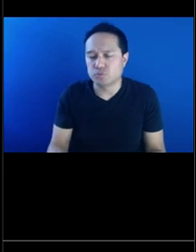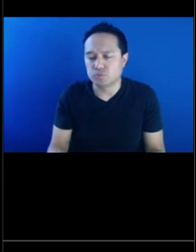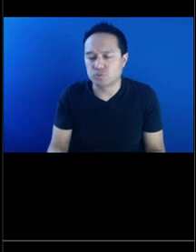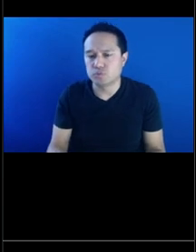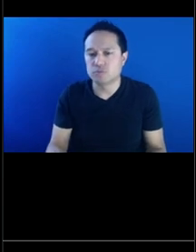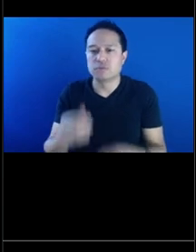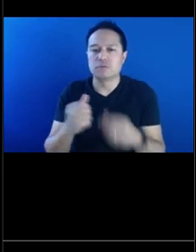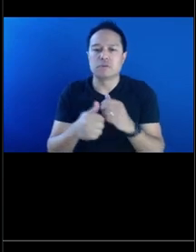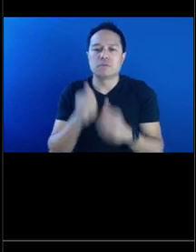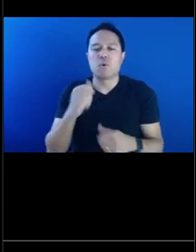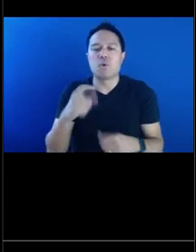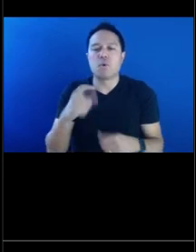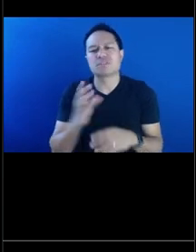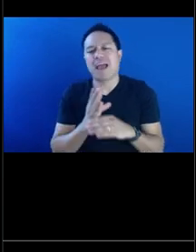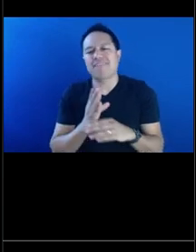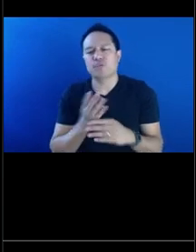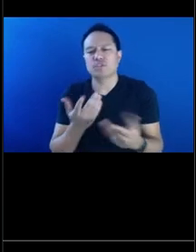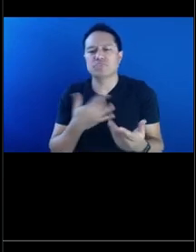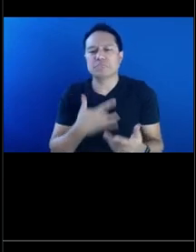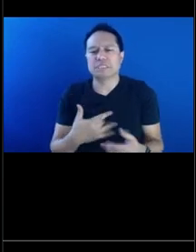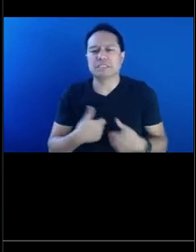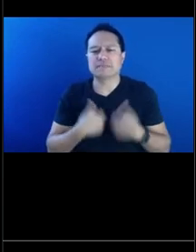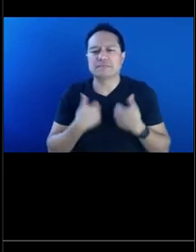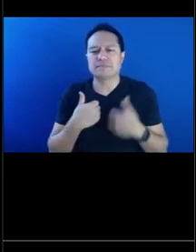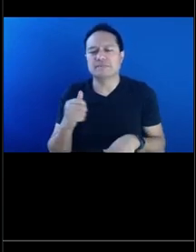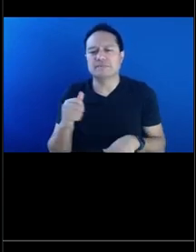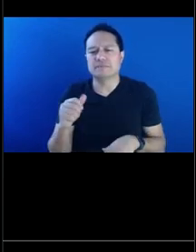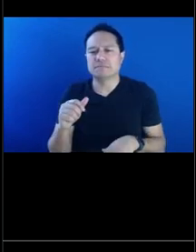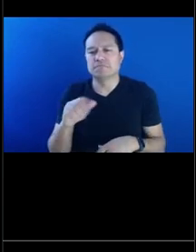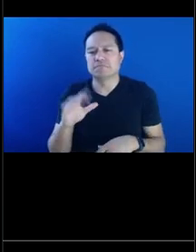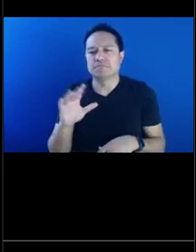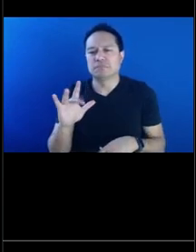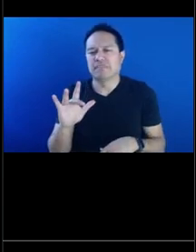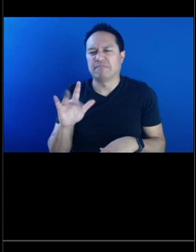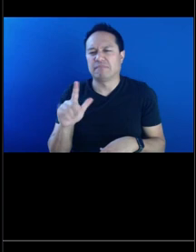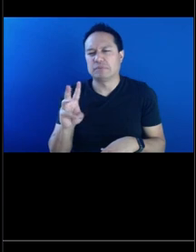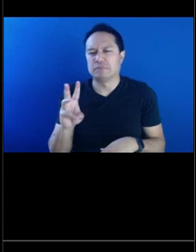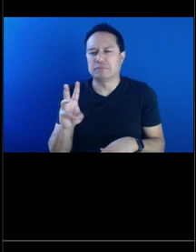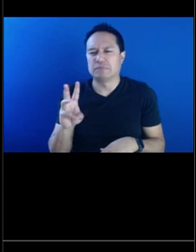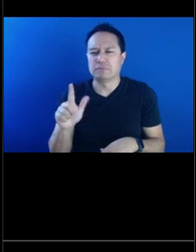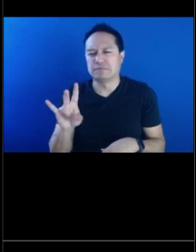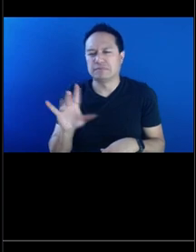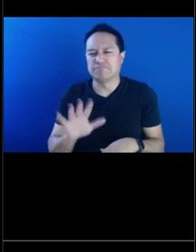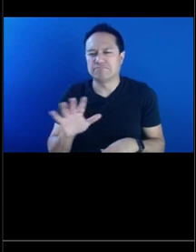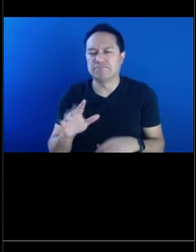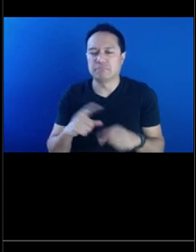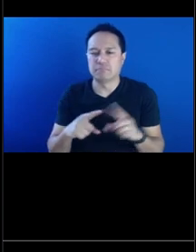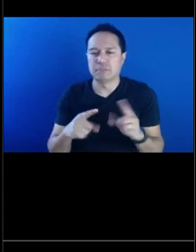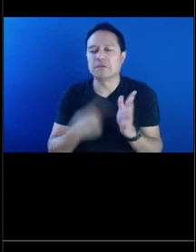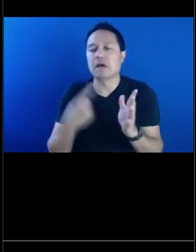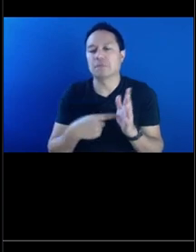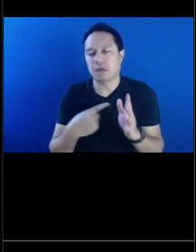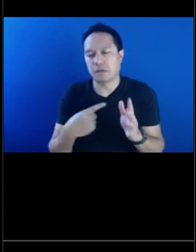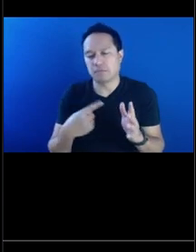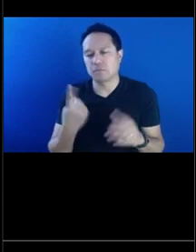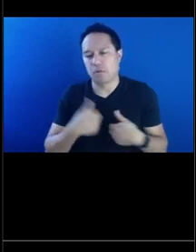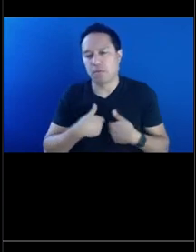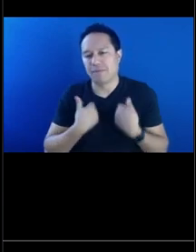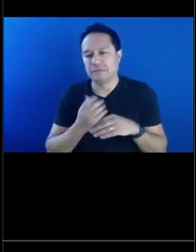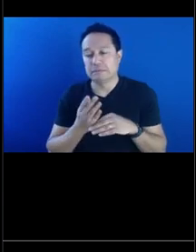more average, is to live like into their mid-20s or maybe late 20s. But occasionally we get one that's around